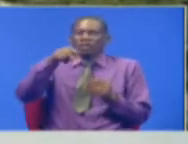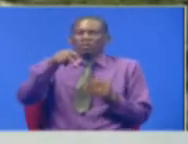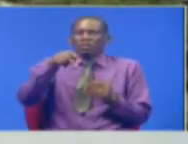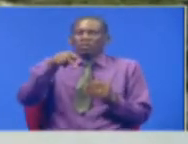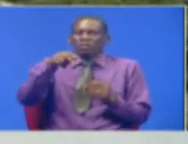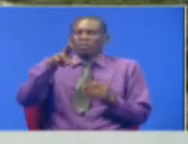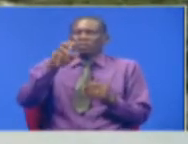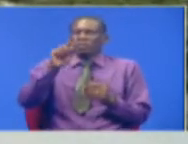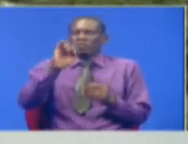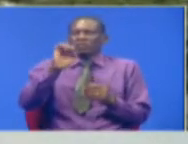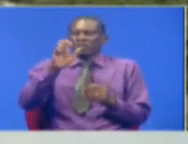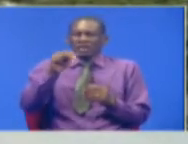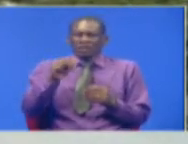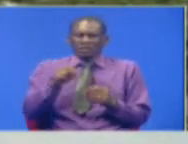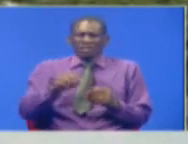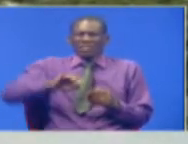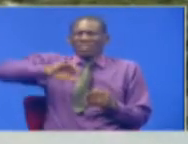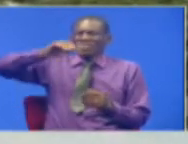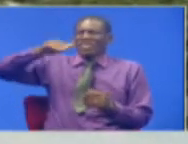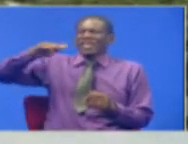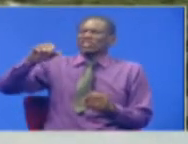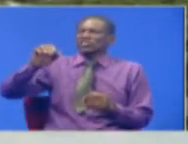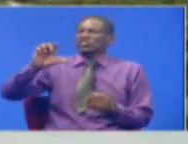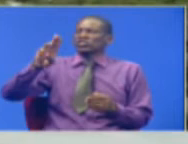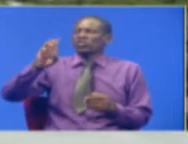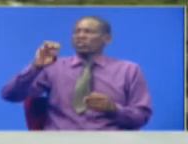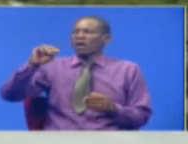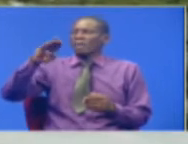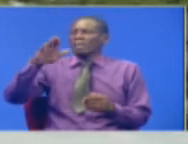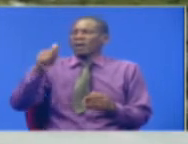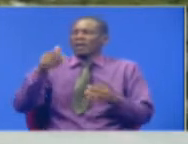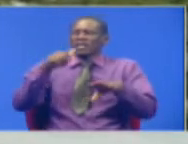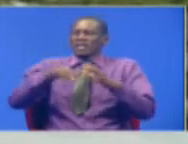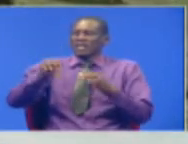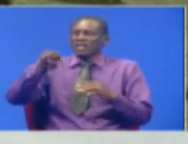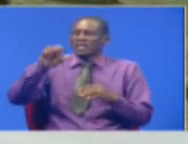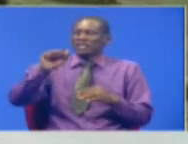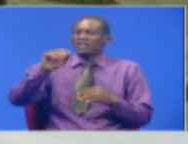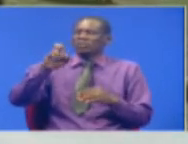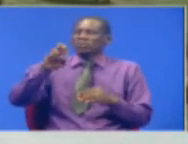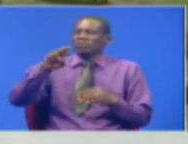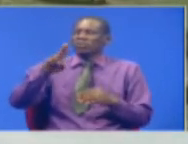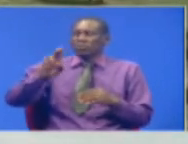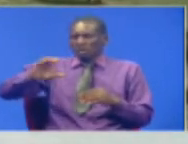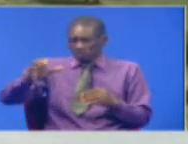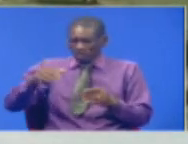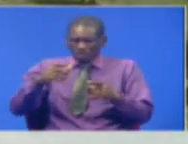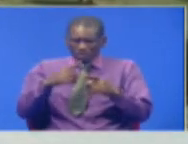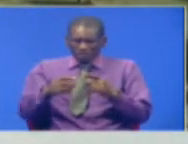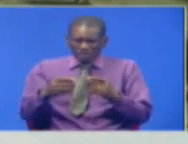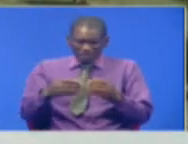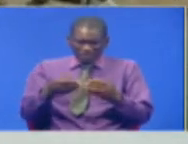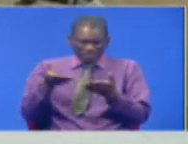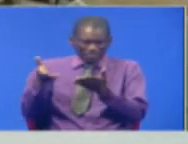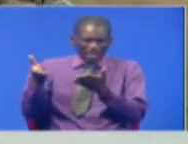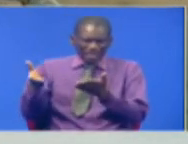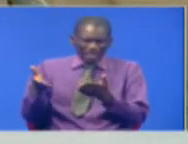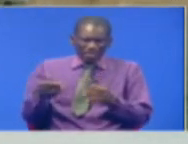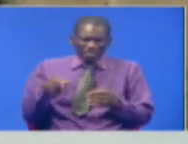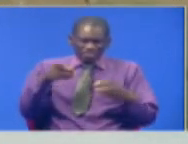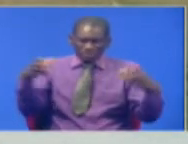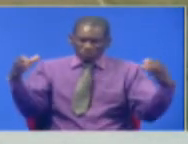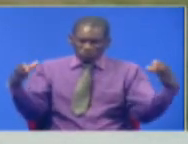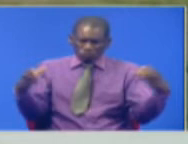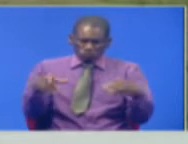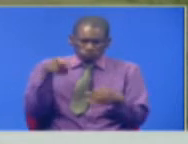The hills of Wamba, Samburu County, are startling in their majesty. But in the foreground, this group is hard